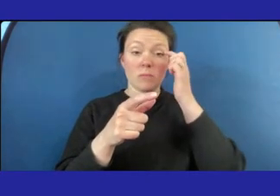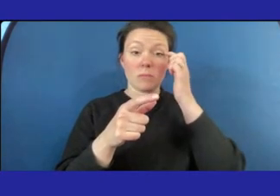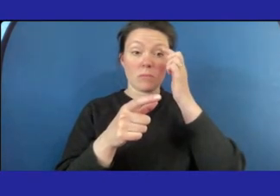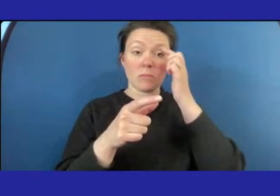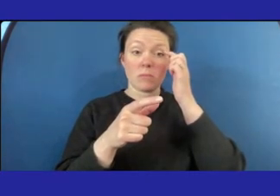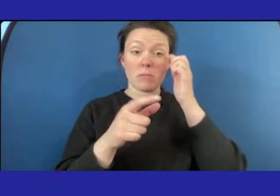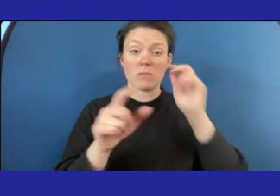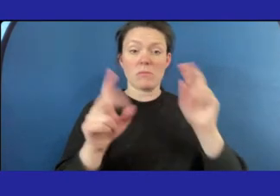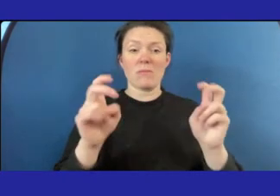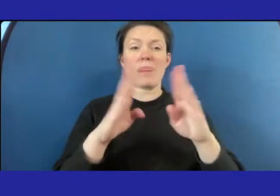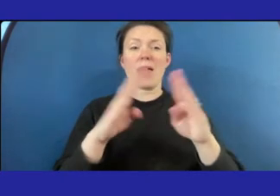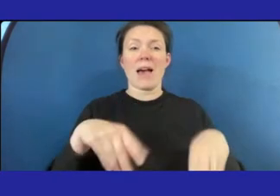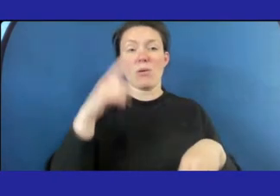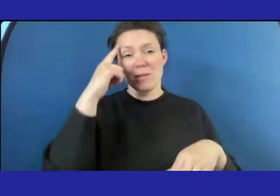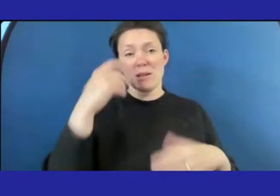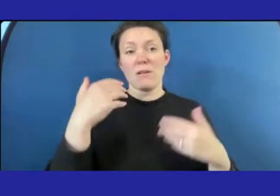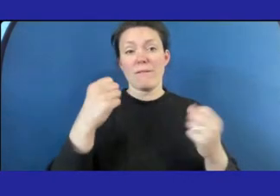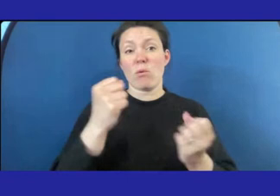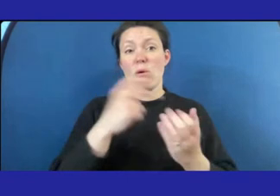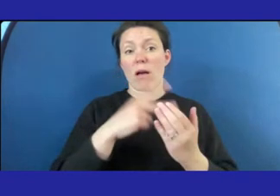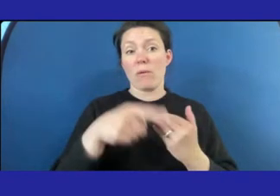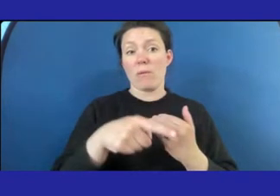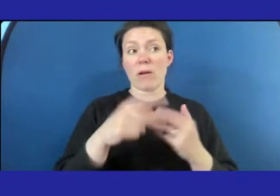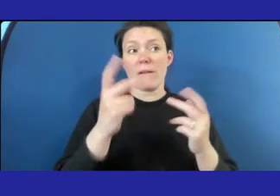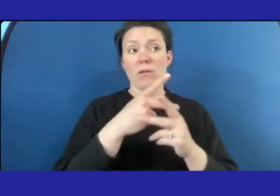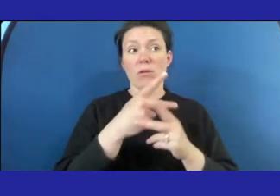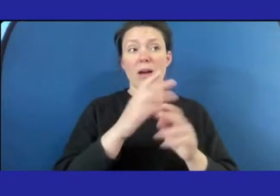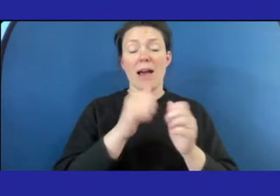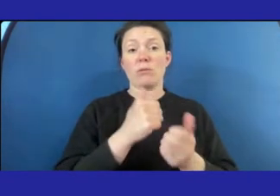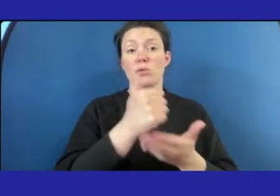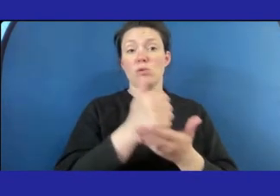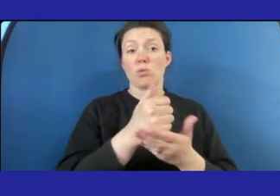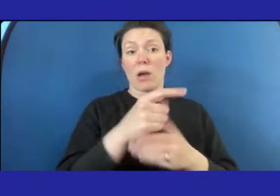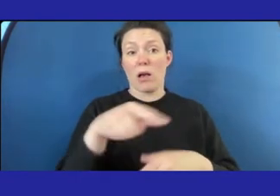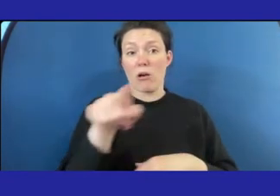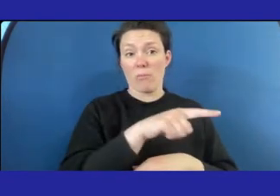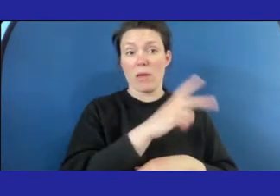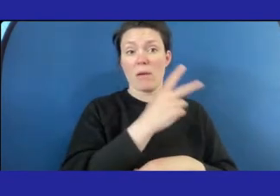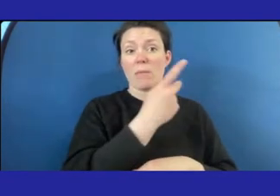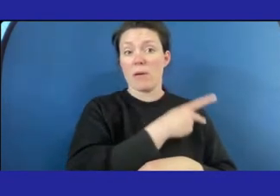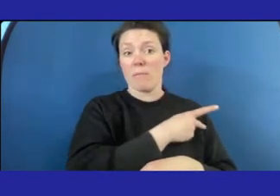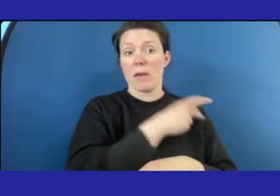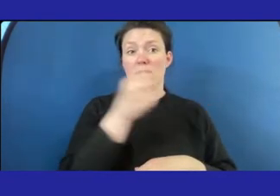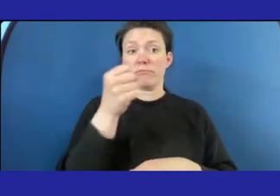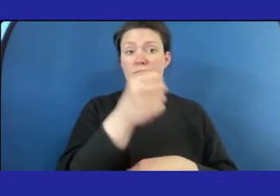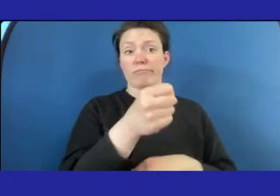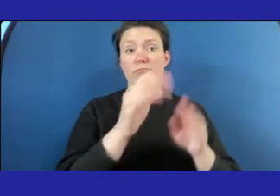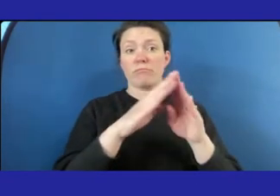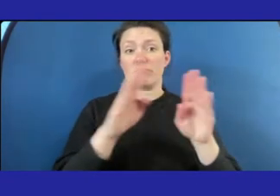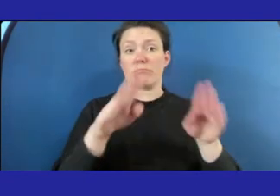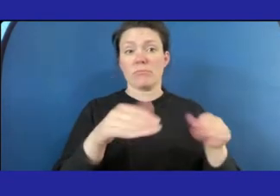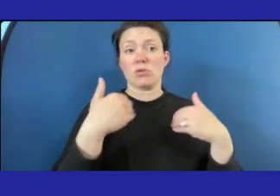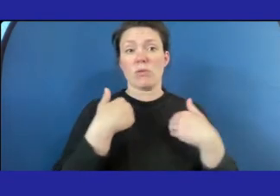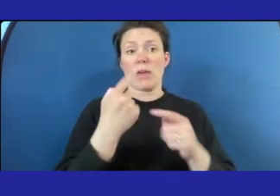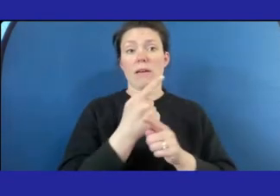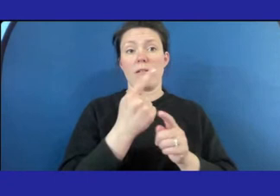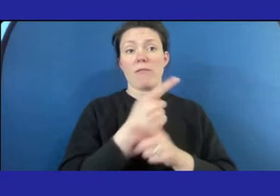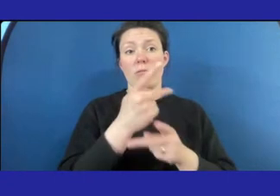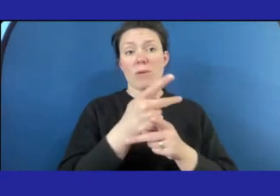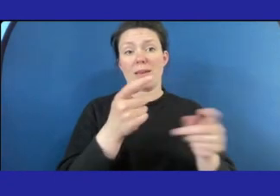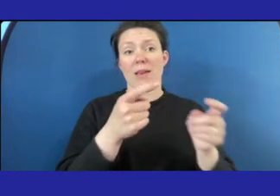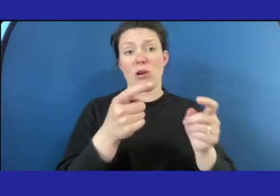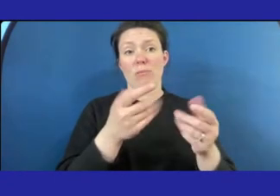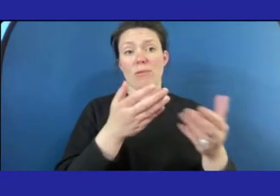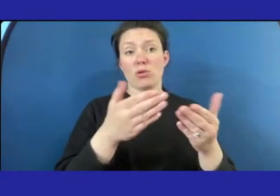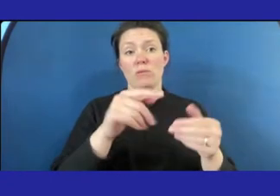Health program and trying to figure out what more we can do as patients are housed to make sure that they're getting the care management services